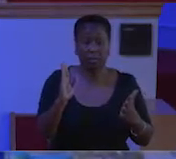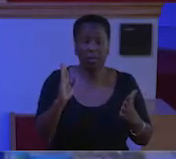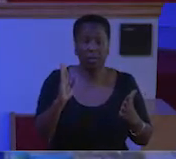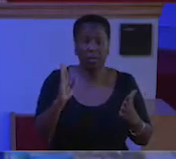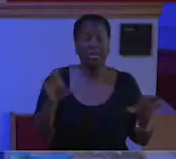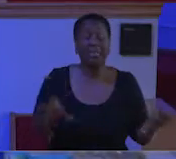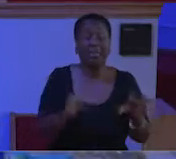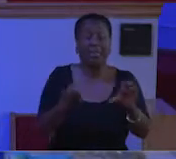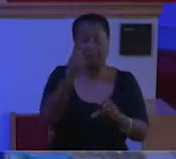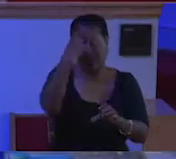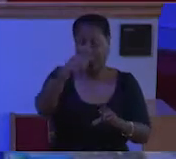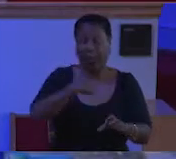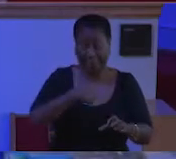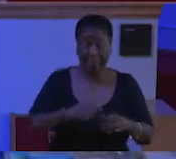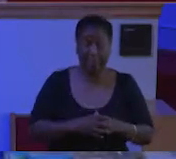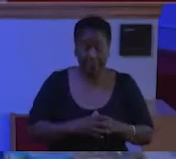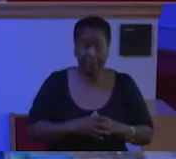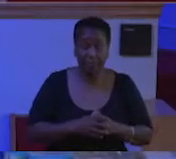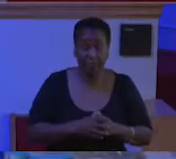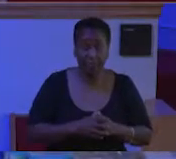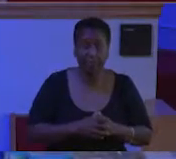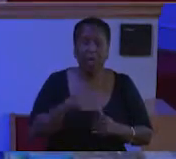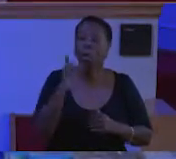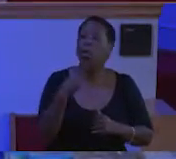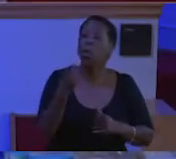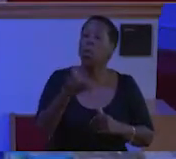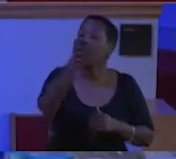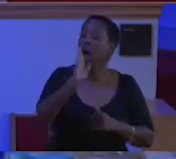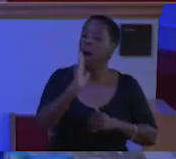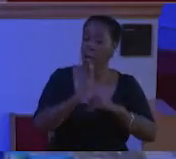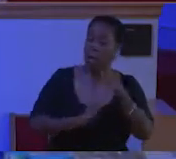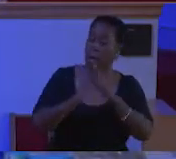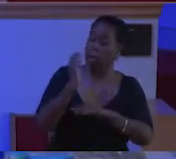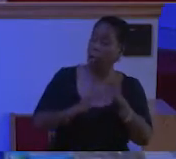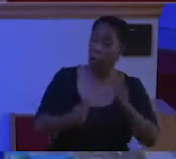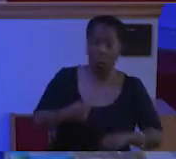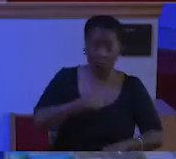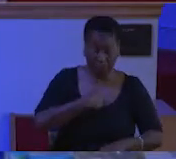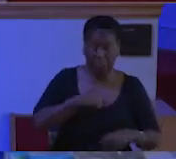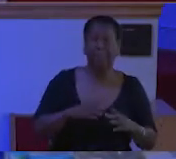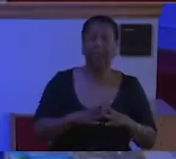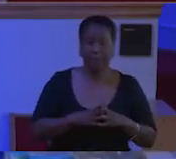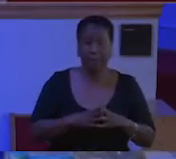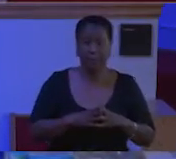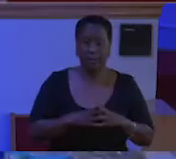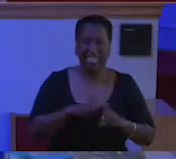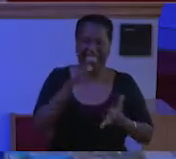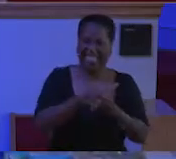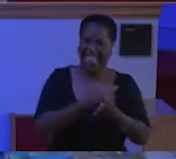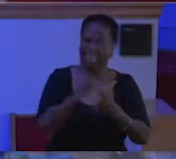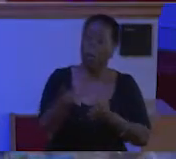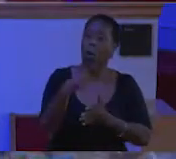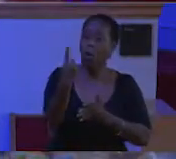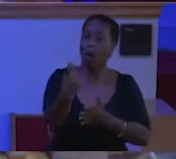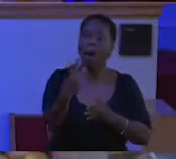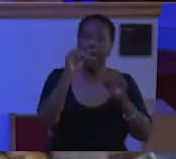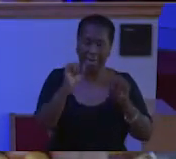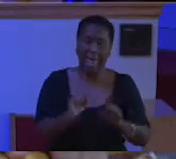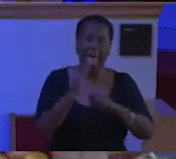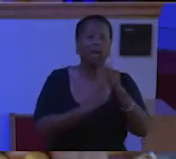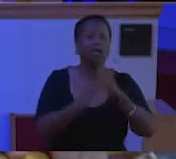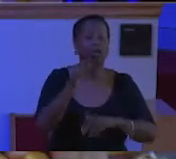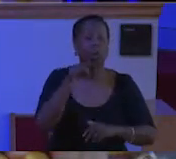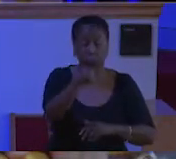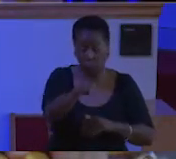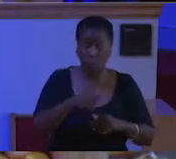for me, the one that consoles me, is also the one that can console